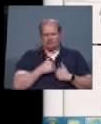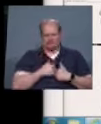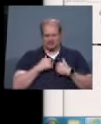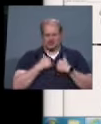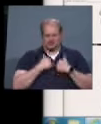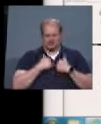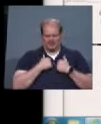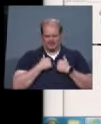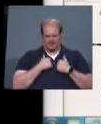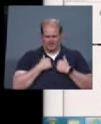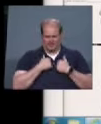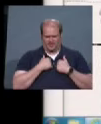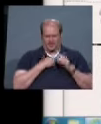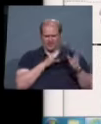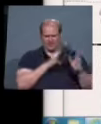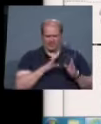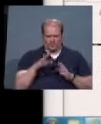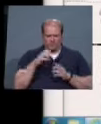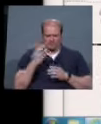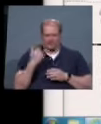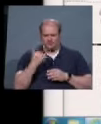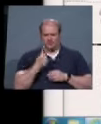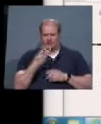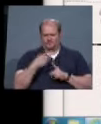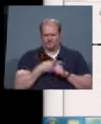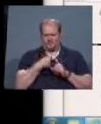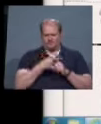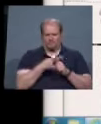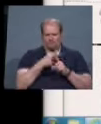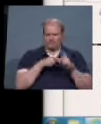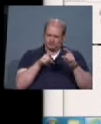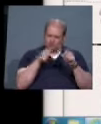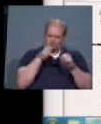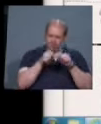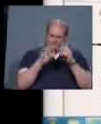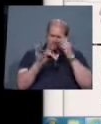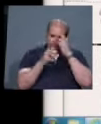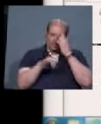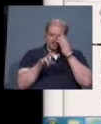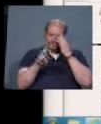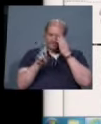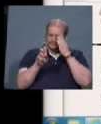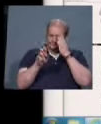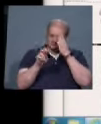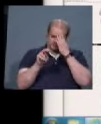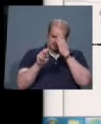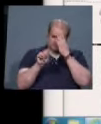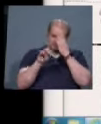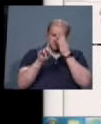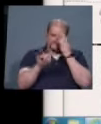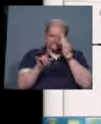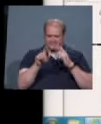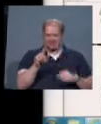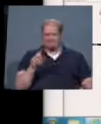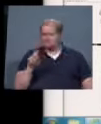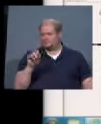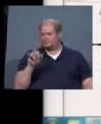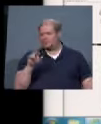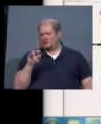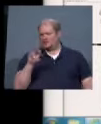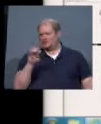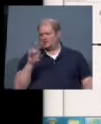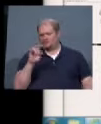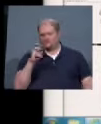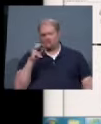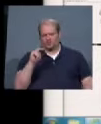living arrangements in the past couple of months. Do you recall what that density was? Director Fortson,